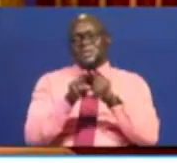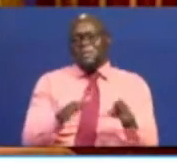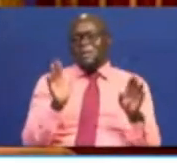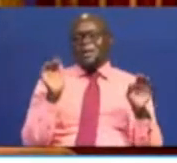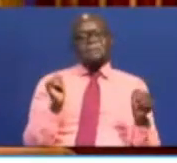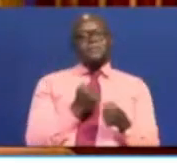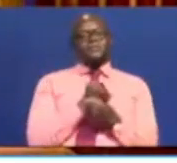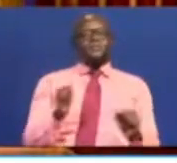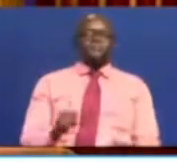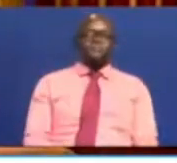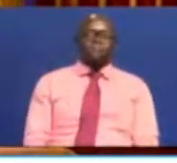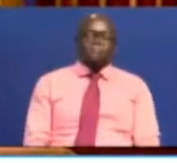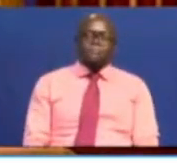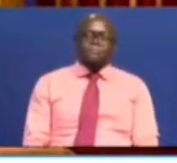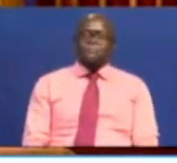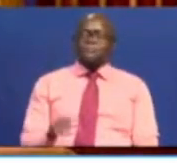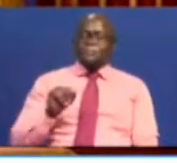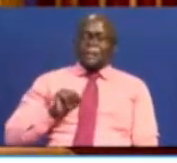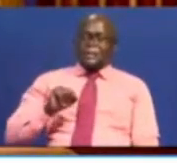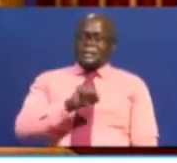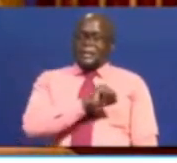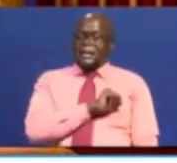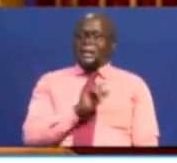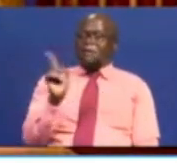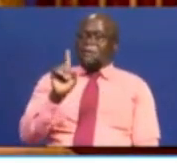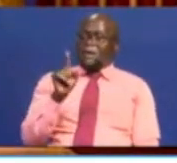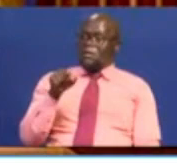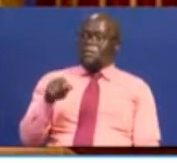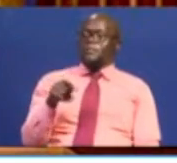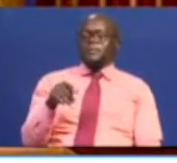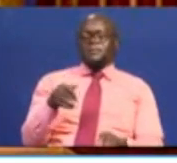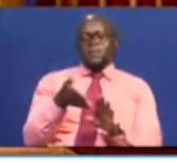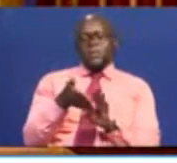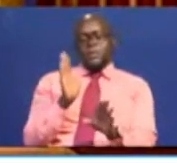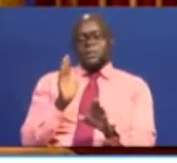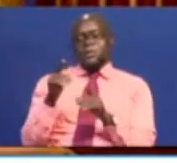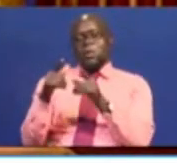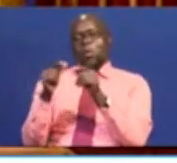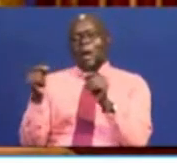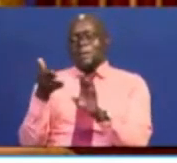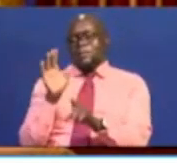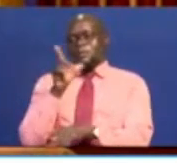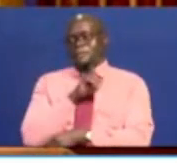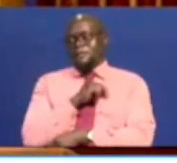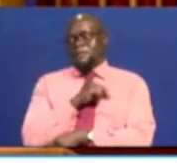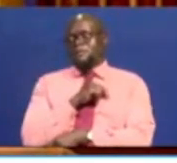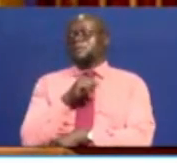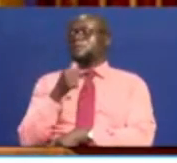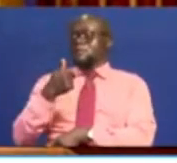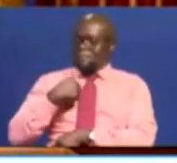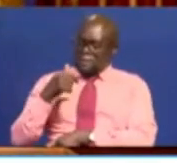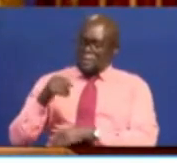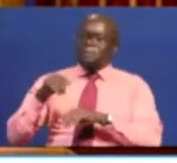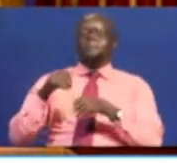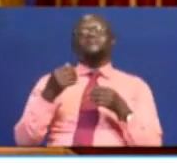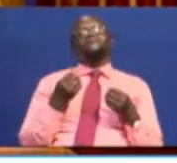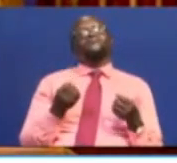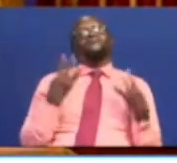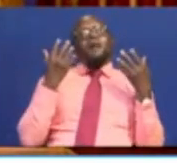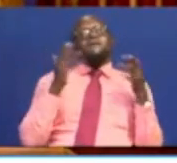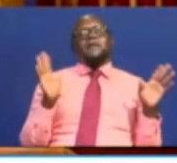seriously. Senator Sifuna retracted that statement to my satisfaction as the chair.